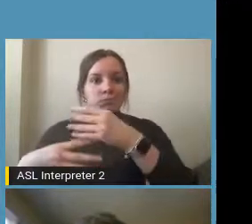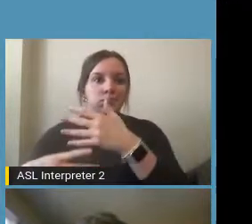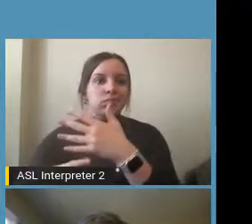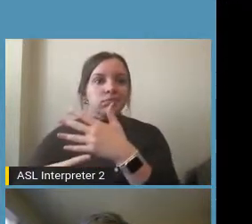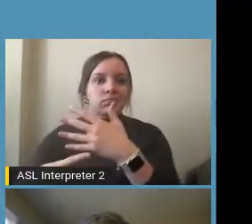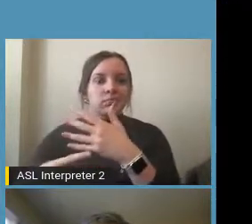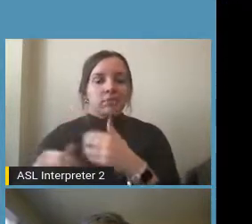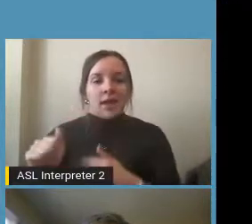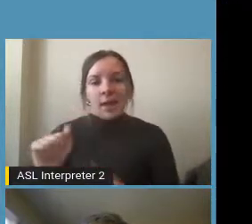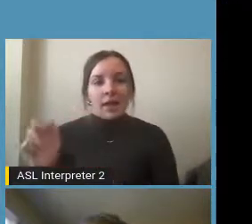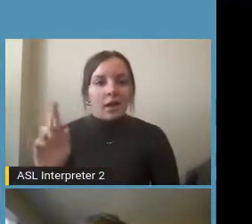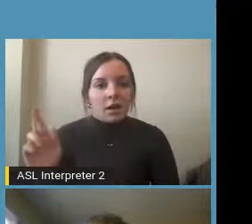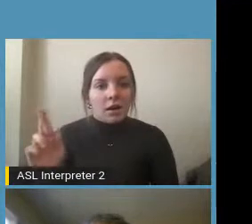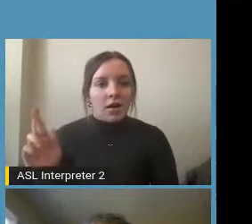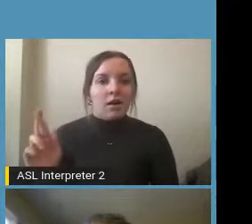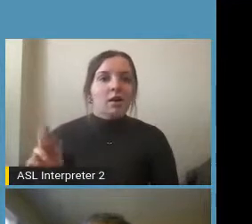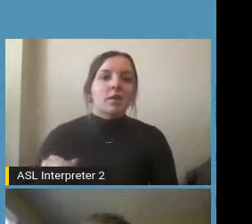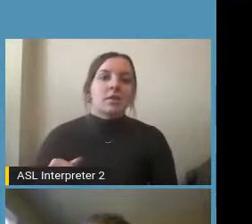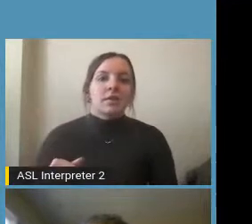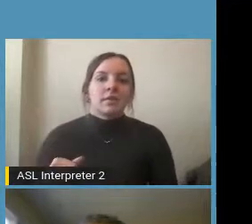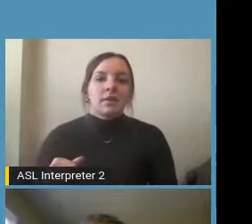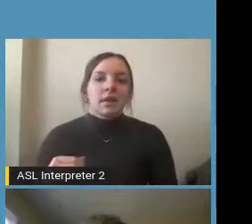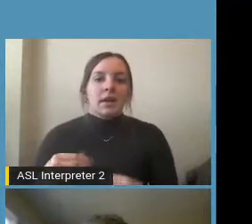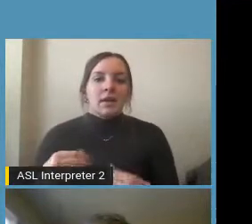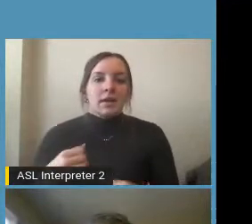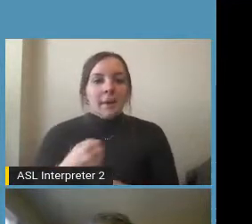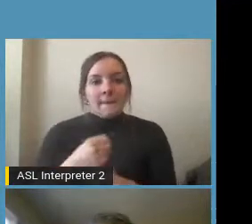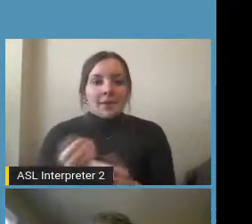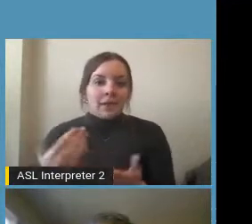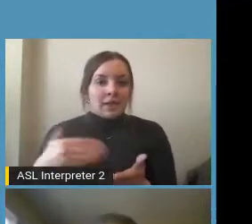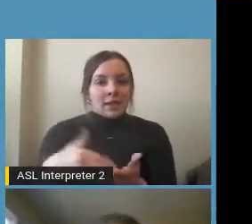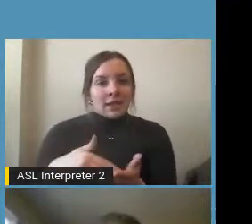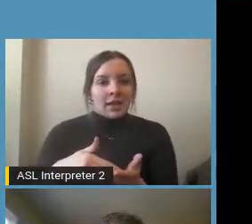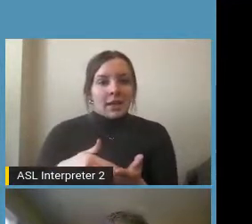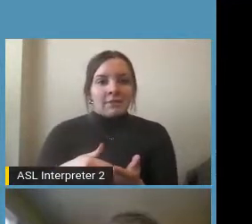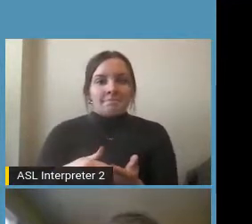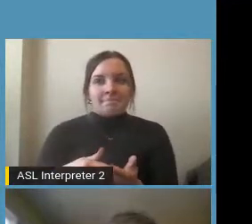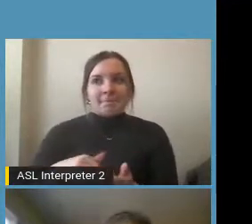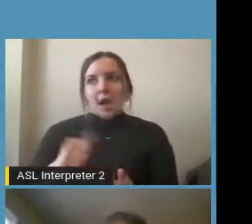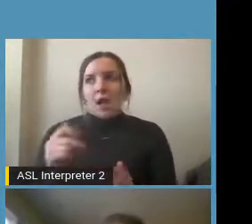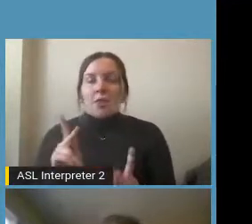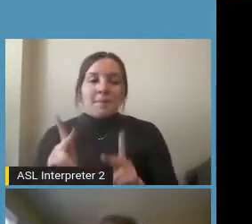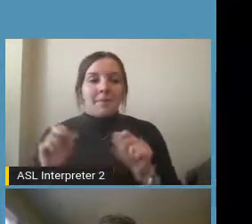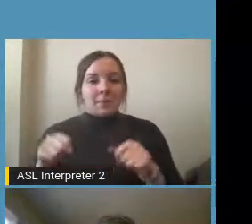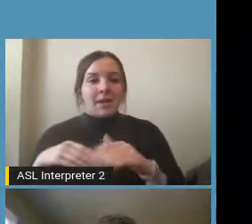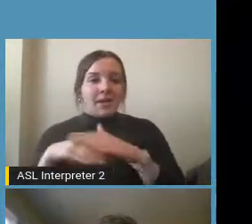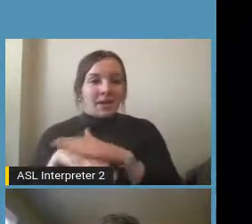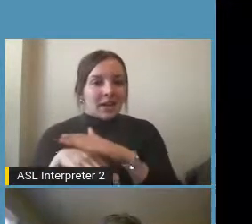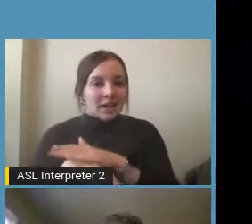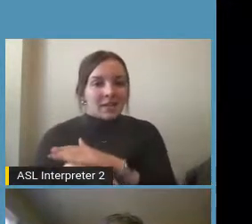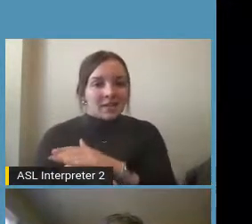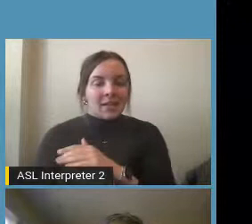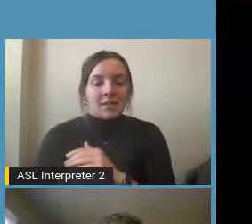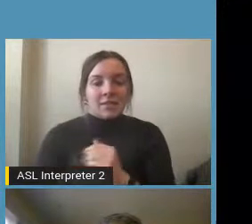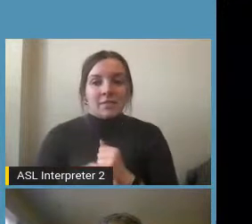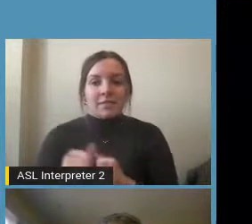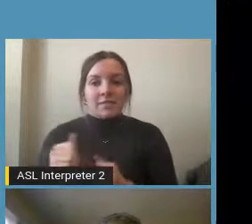reproductions, and to also enable others to have access to this data, all because of digitization.